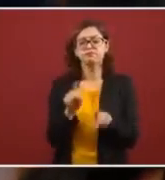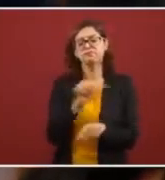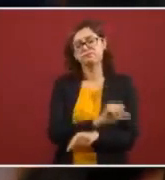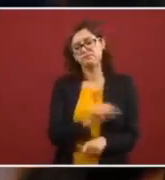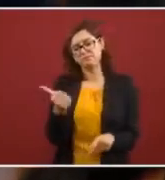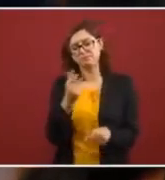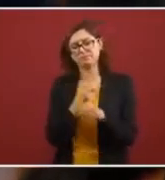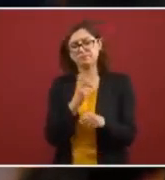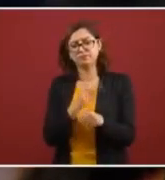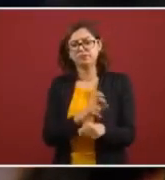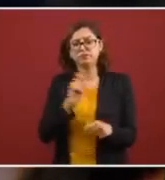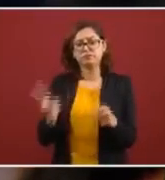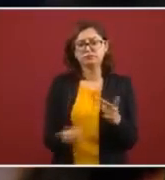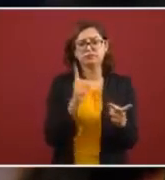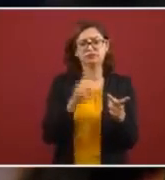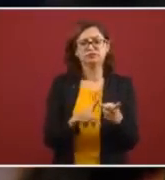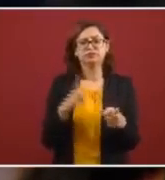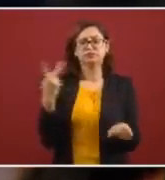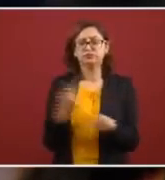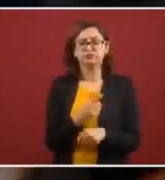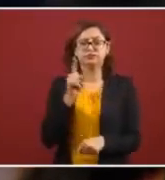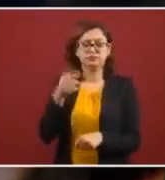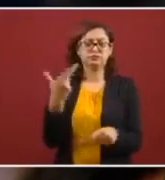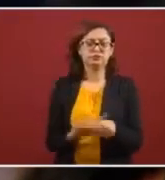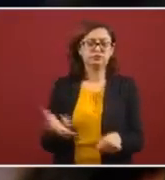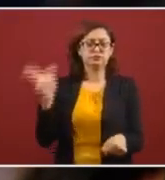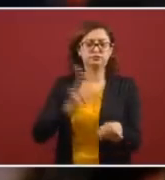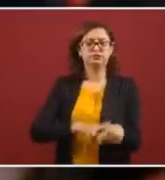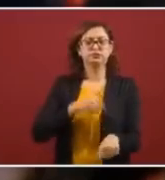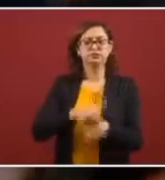And the other question, how is it going with